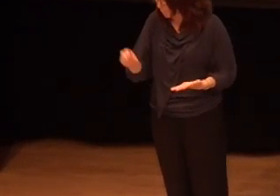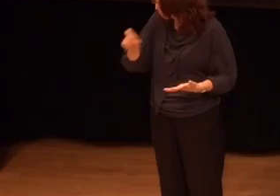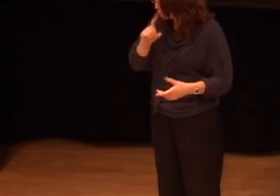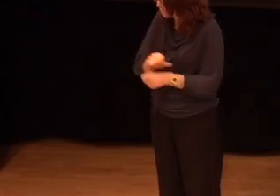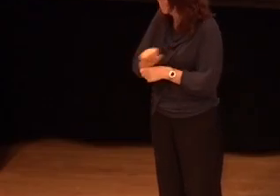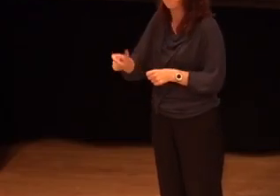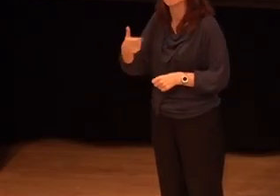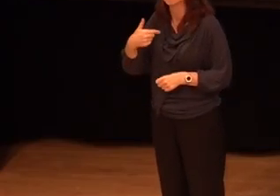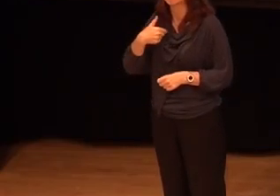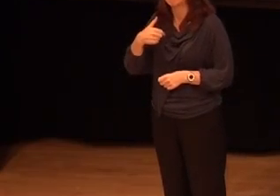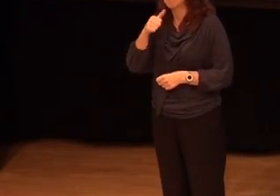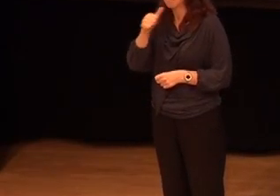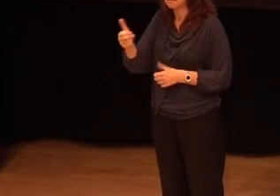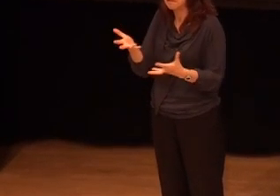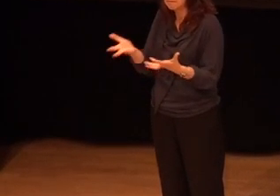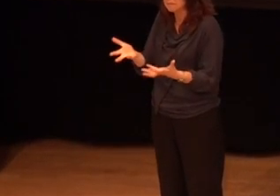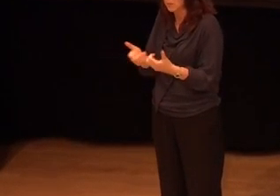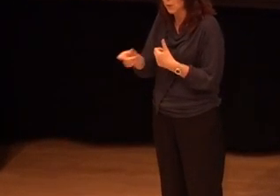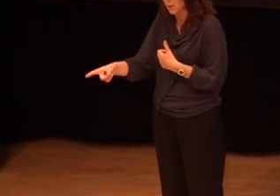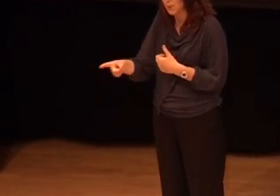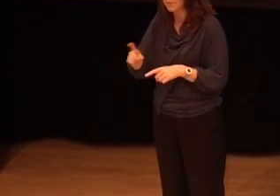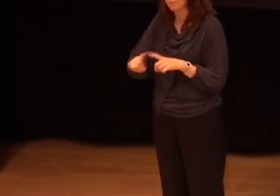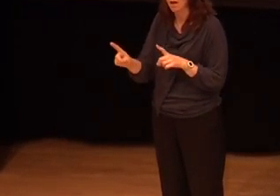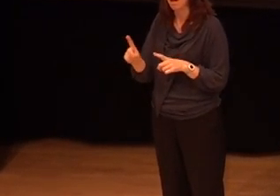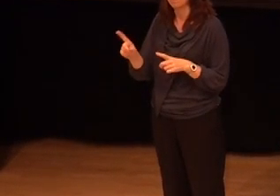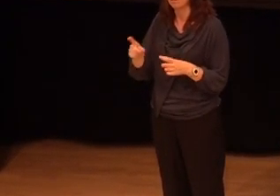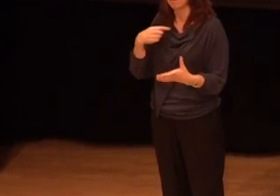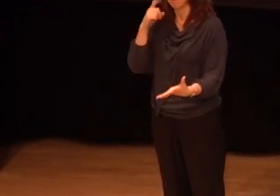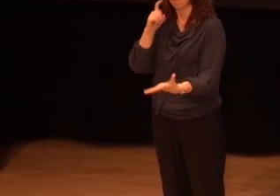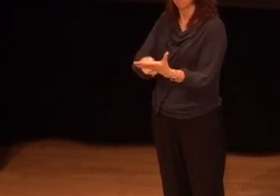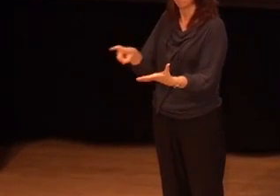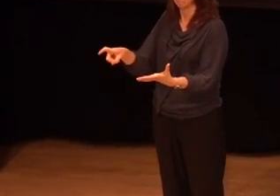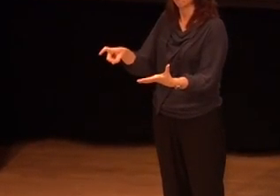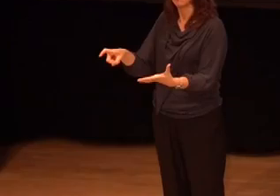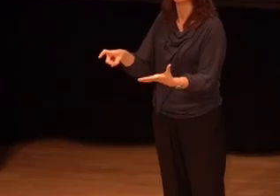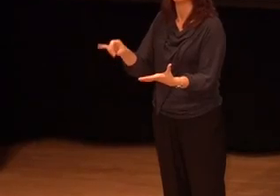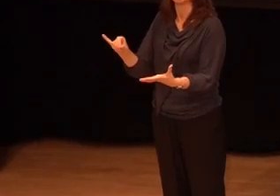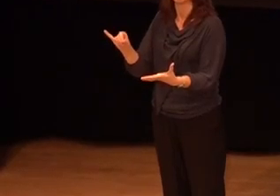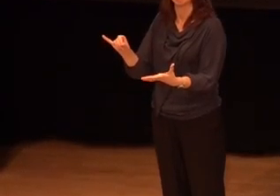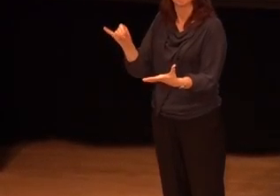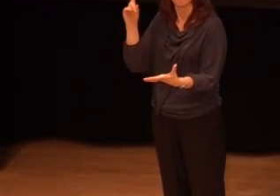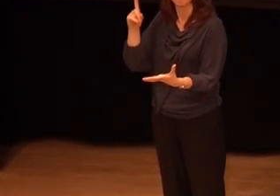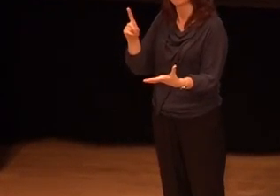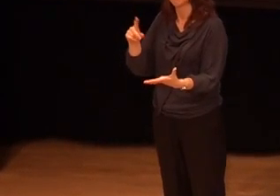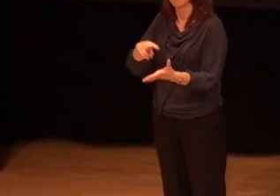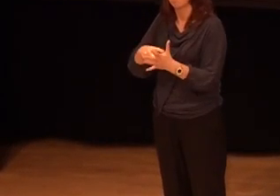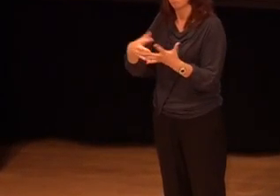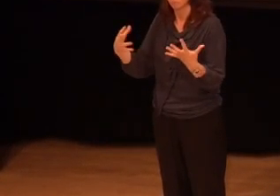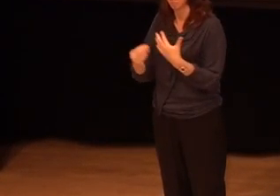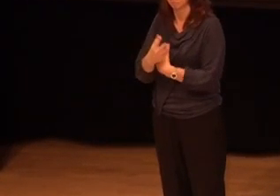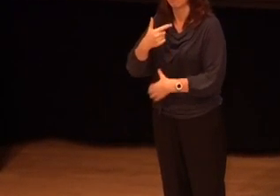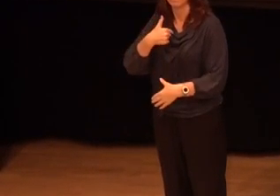I barely interacted with you, but it was something I saw, I took in, and it meant a great deal to